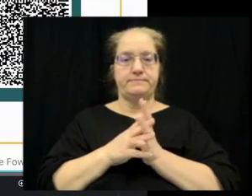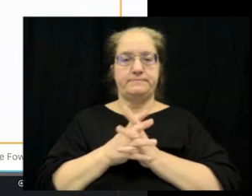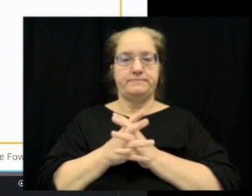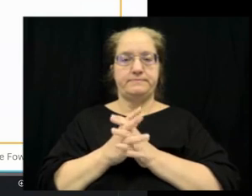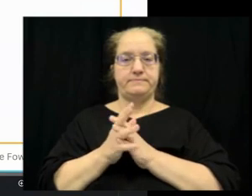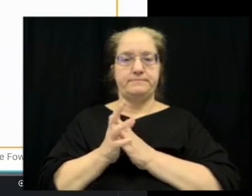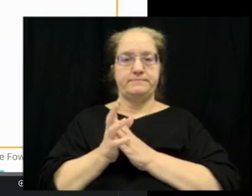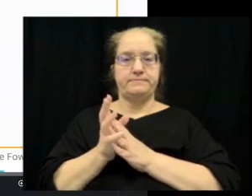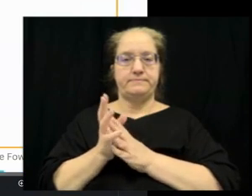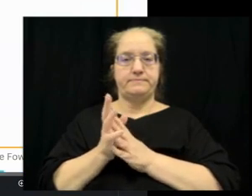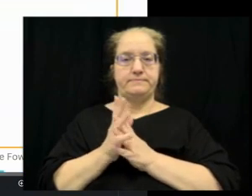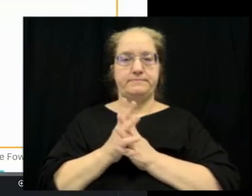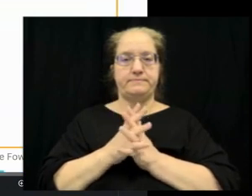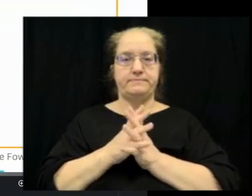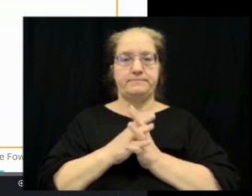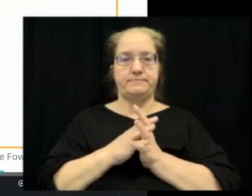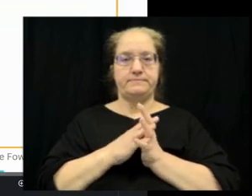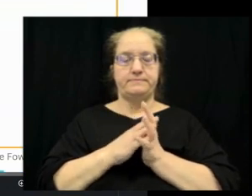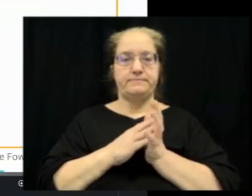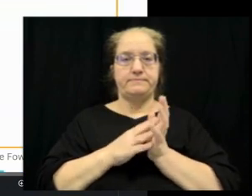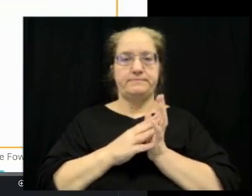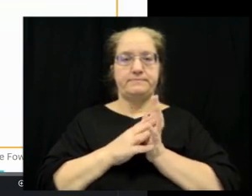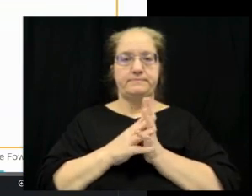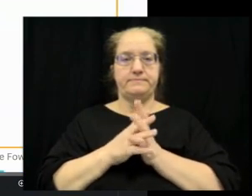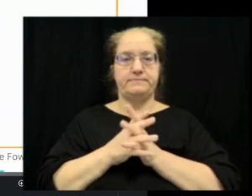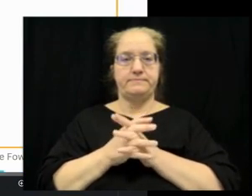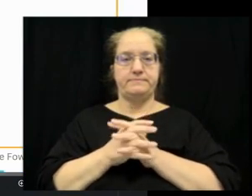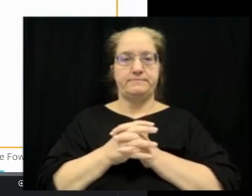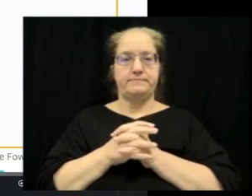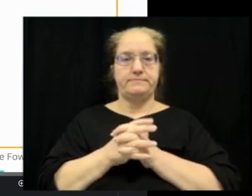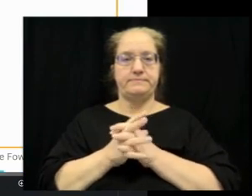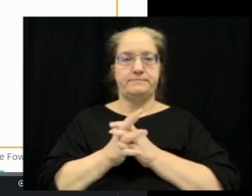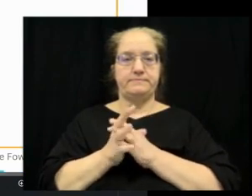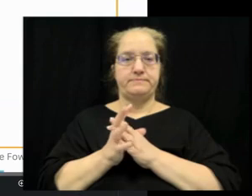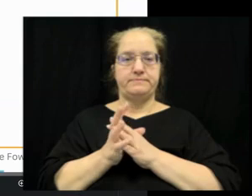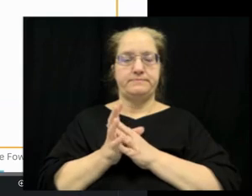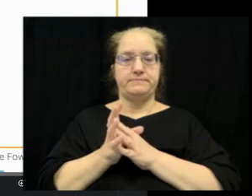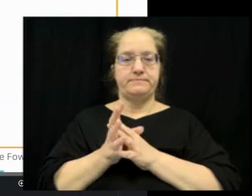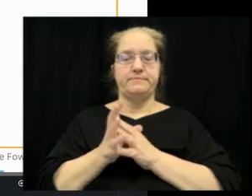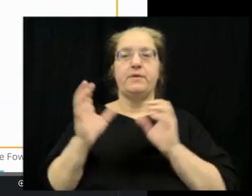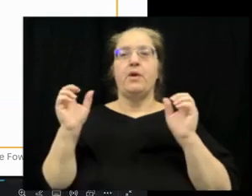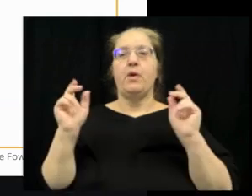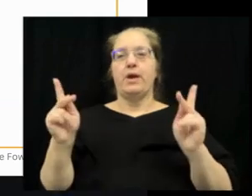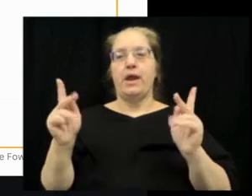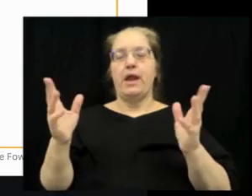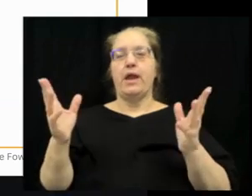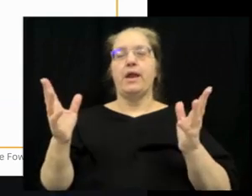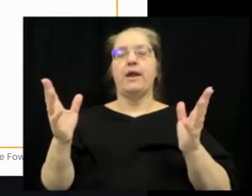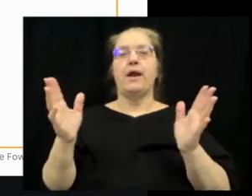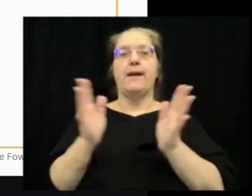Okay. Okay. I want to say this,